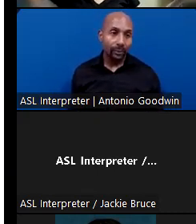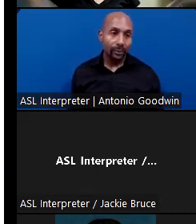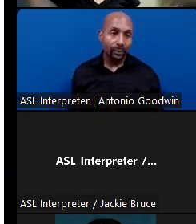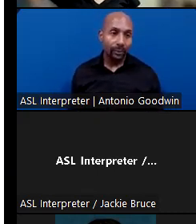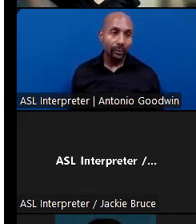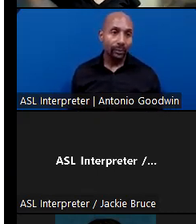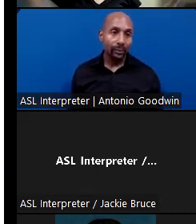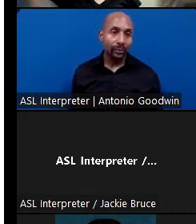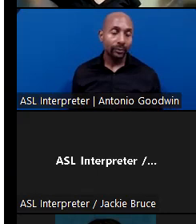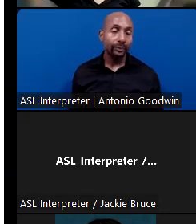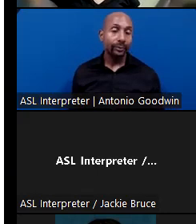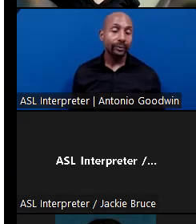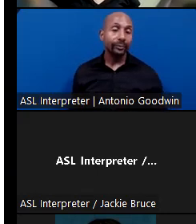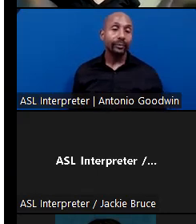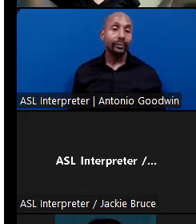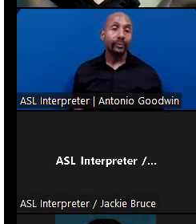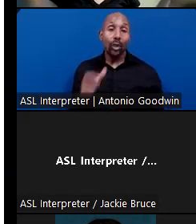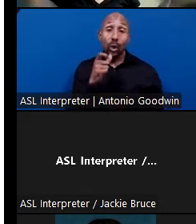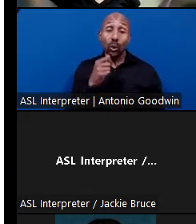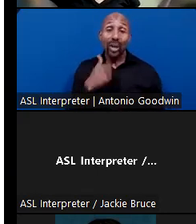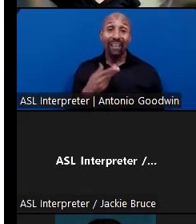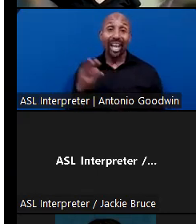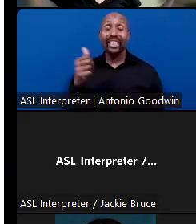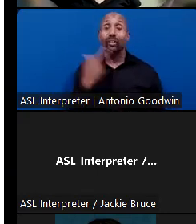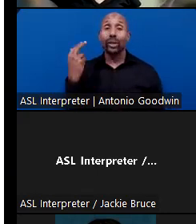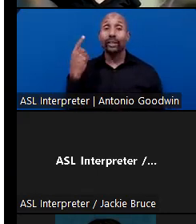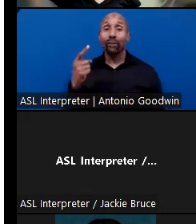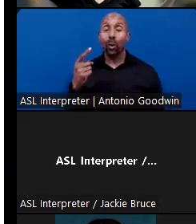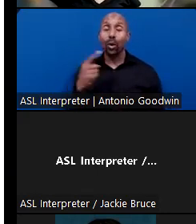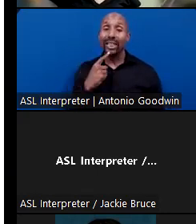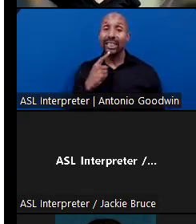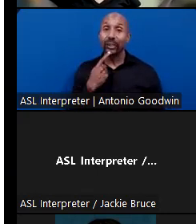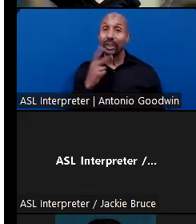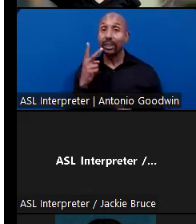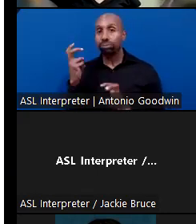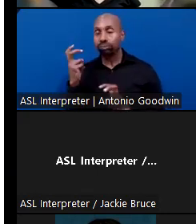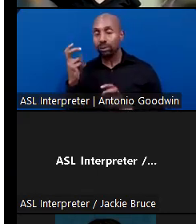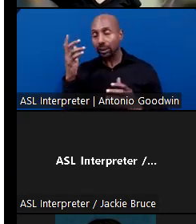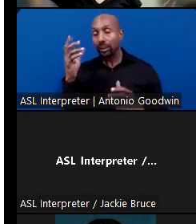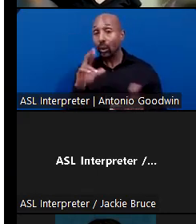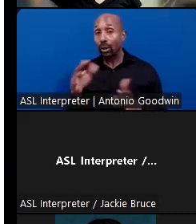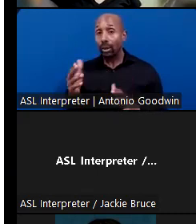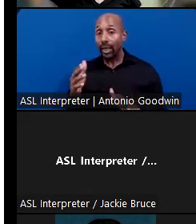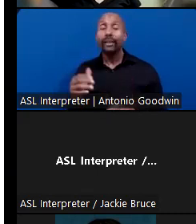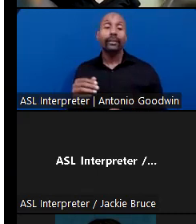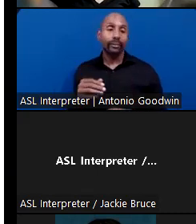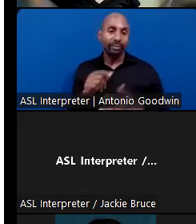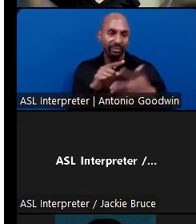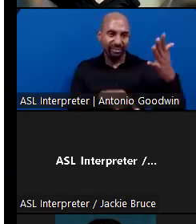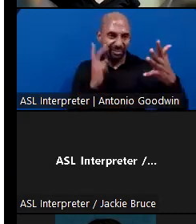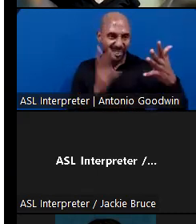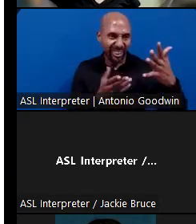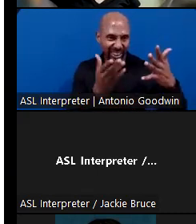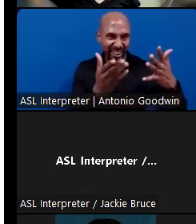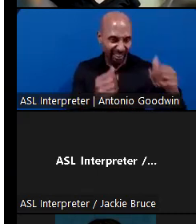immune systems or immune compromised, children under 8 years of age, people with a history of eczema, and then